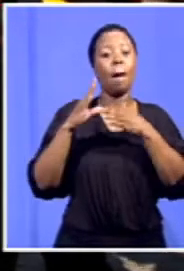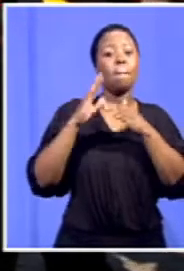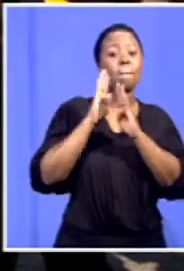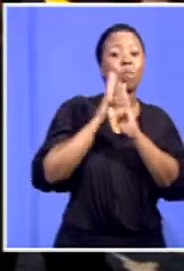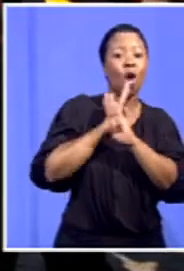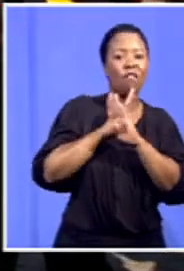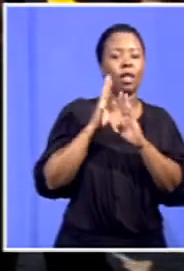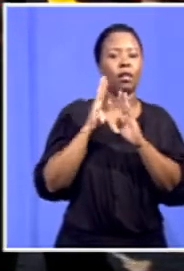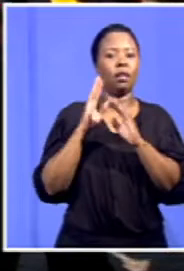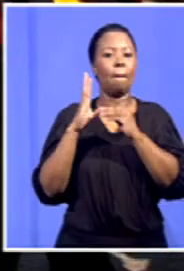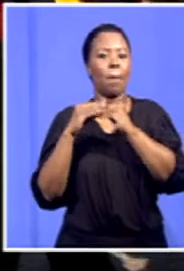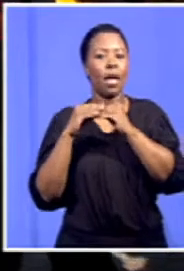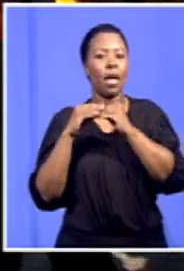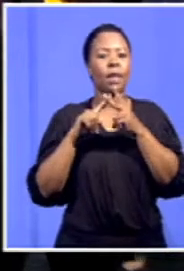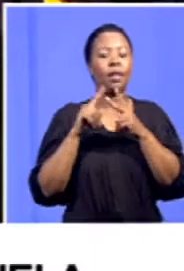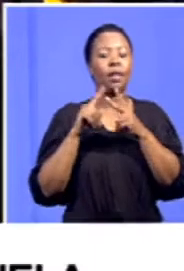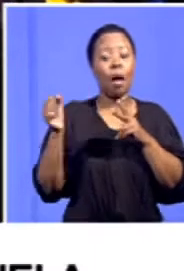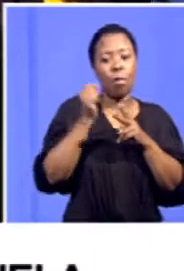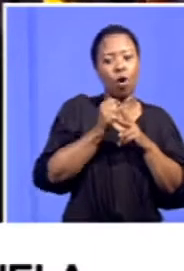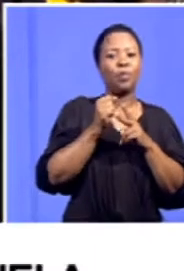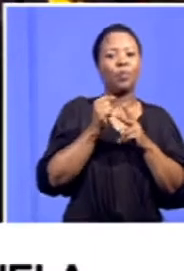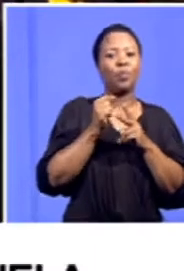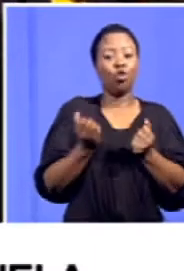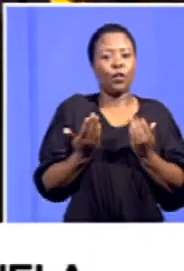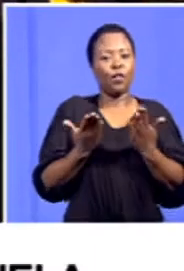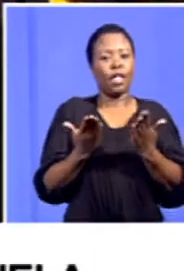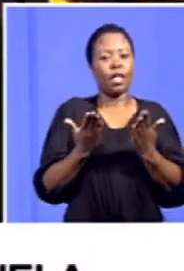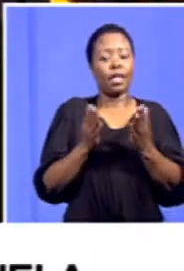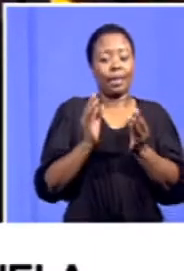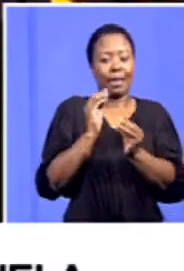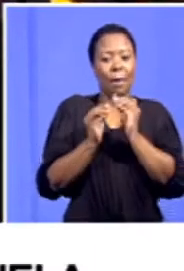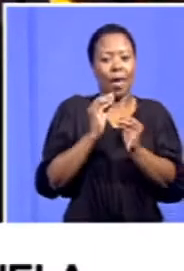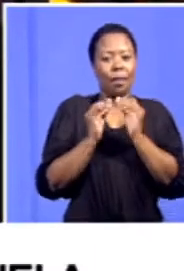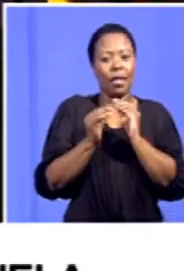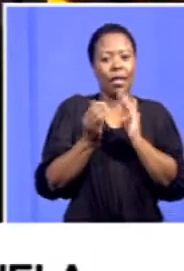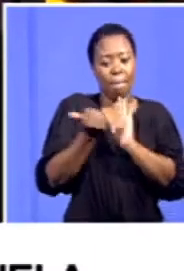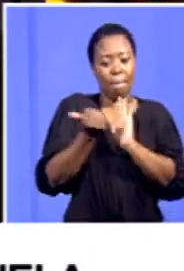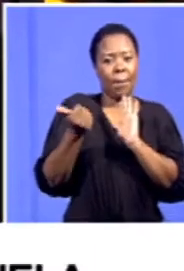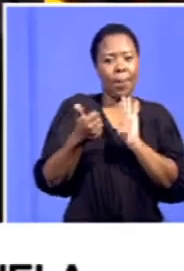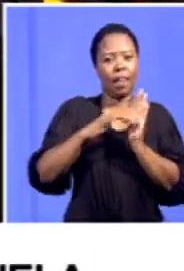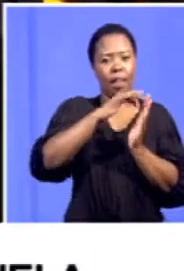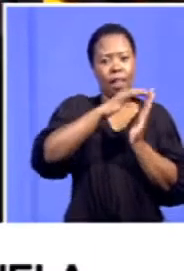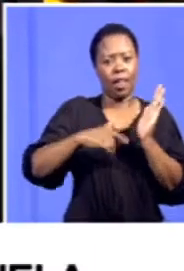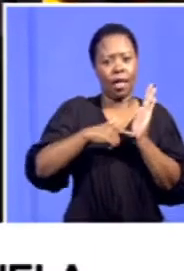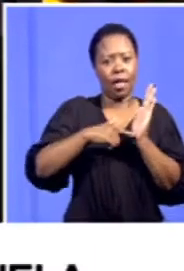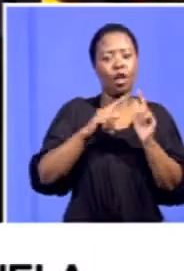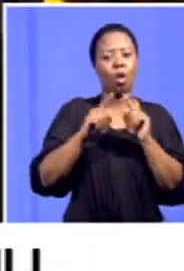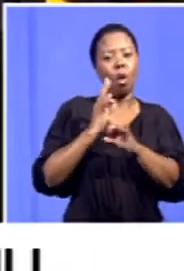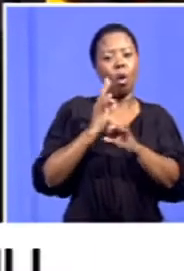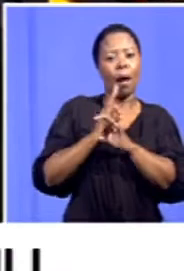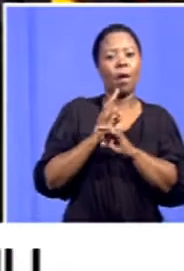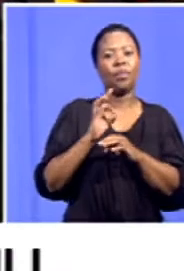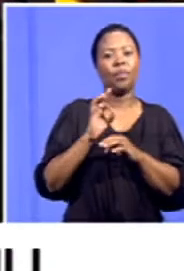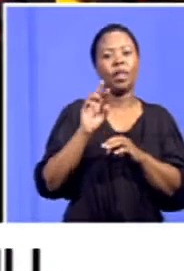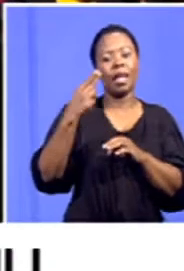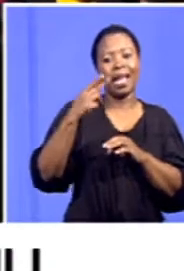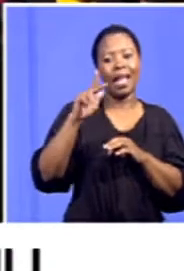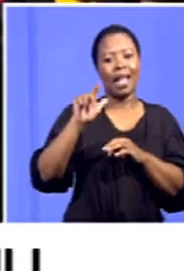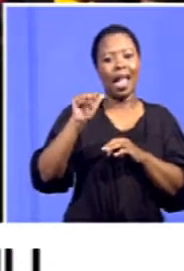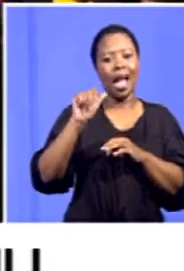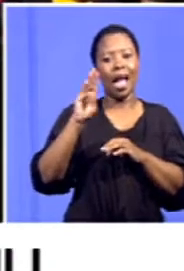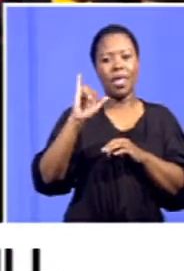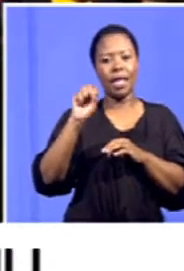other words, the Employment Services Amendment Bill. And like you've correctly cited there, the IFP leader, Velenkosini Hlabisa, will be here